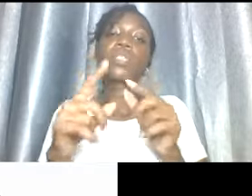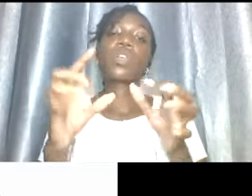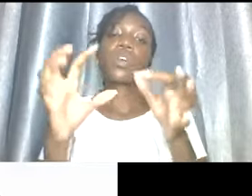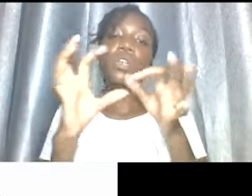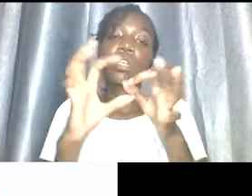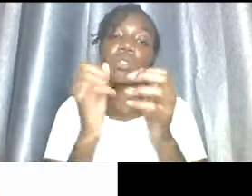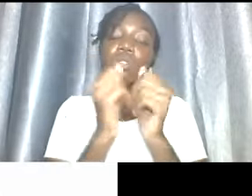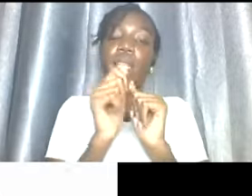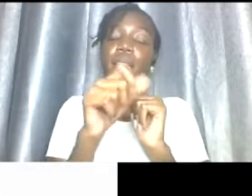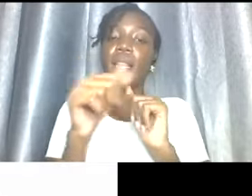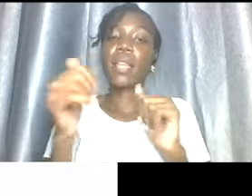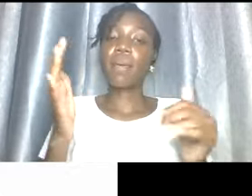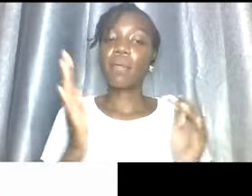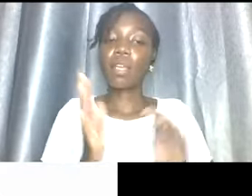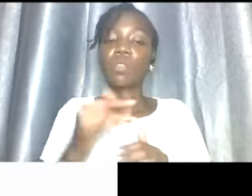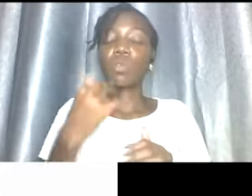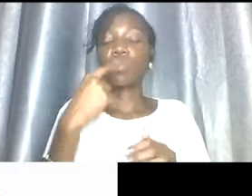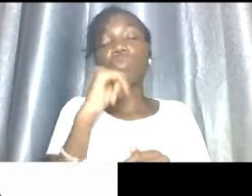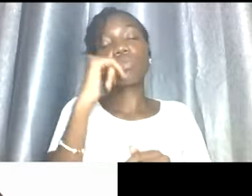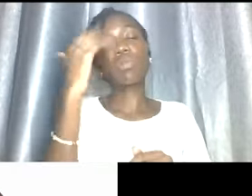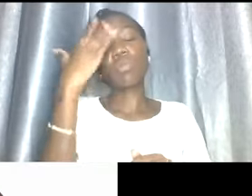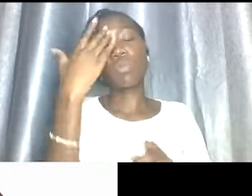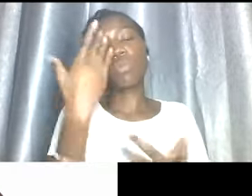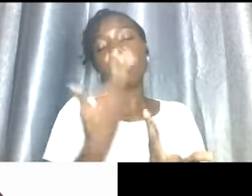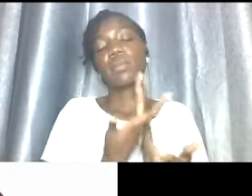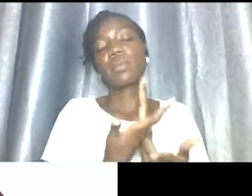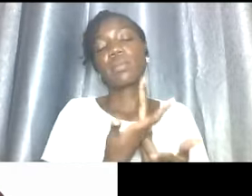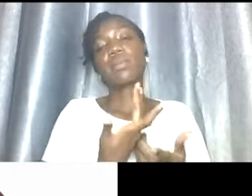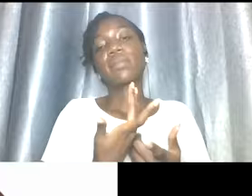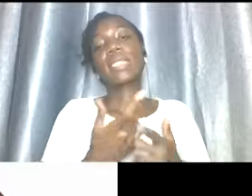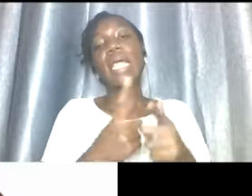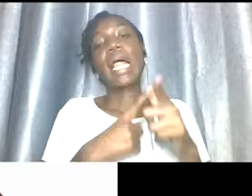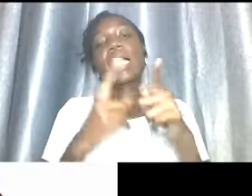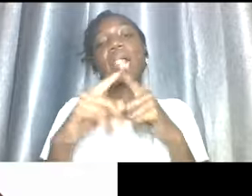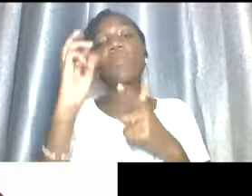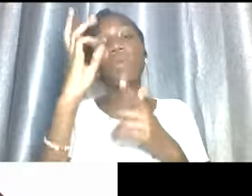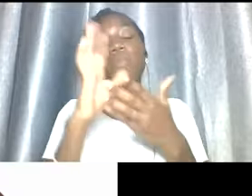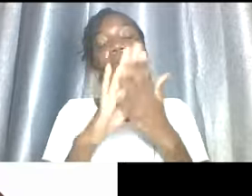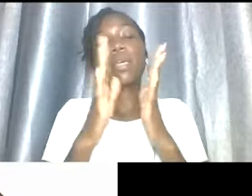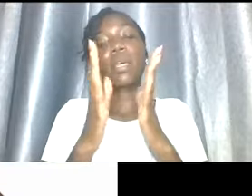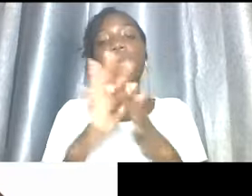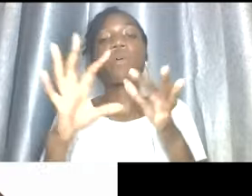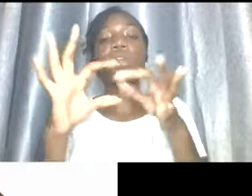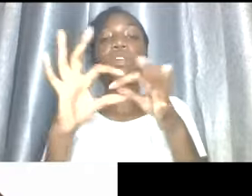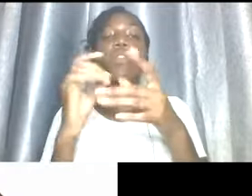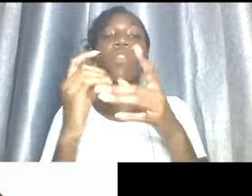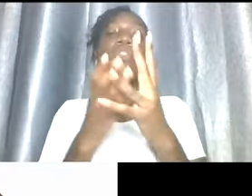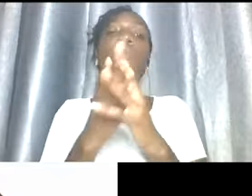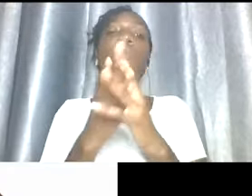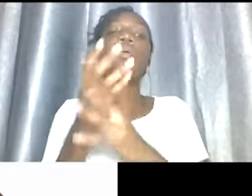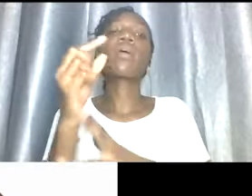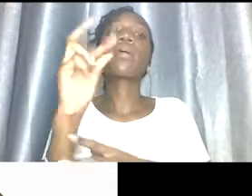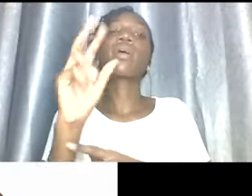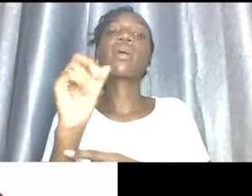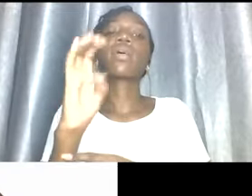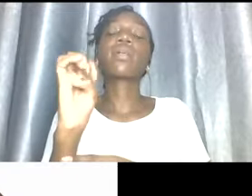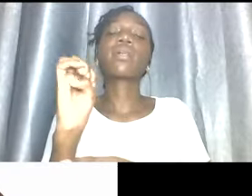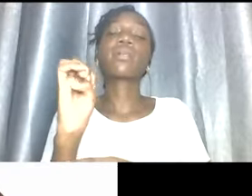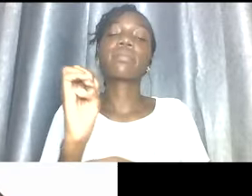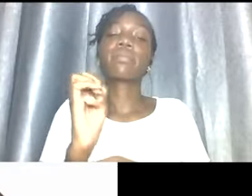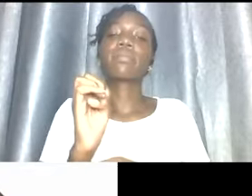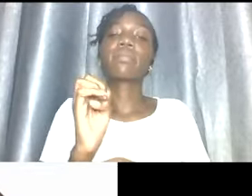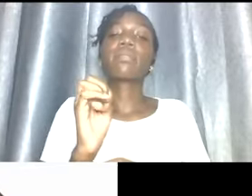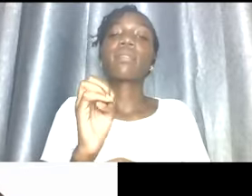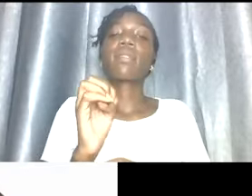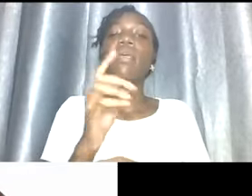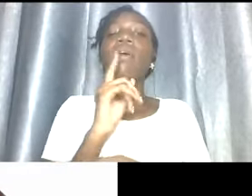other persons you do not know, and they can become your connection through grace. So that's a support system